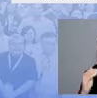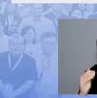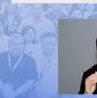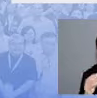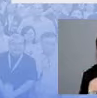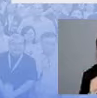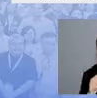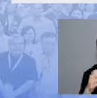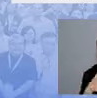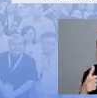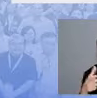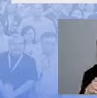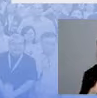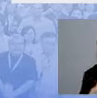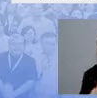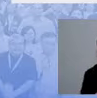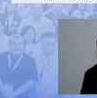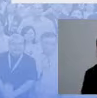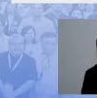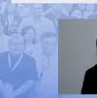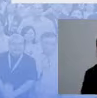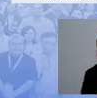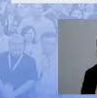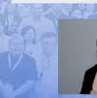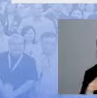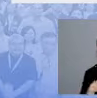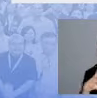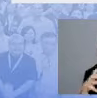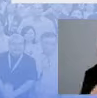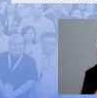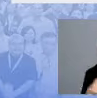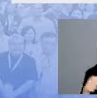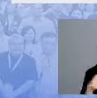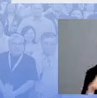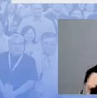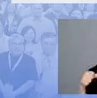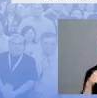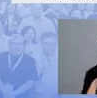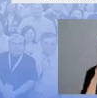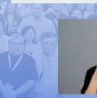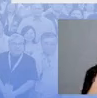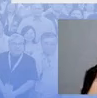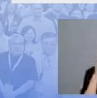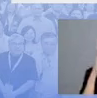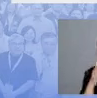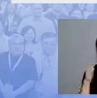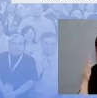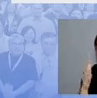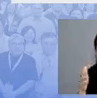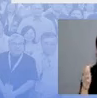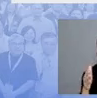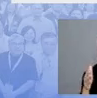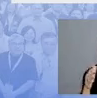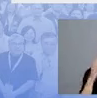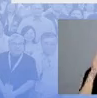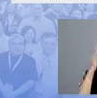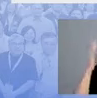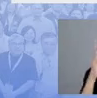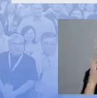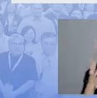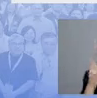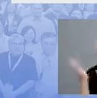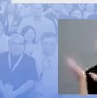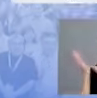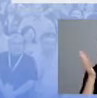of the work and main chunk of areas where people are really focusing into. And we really, in Malaysia, we want to bring